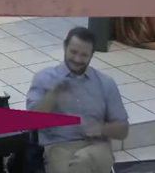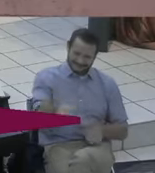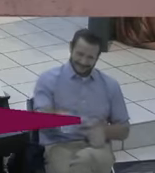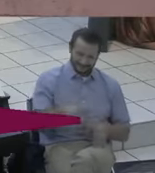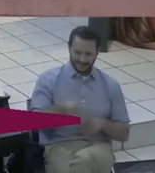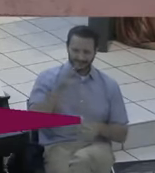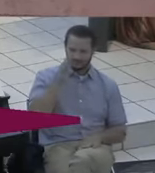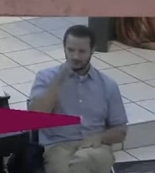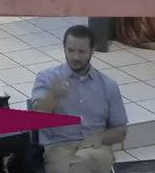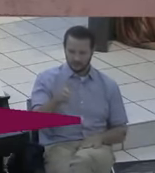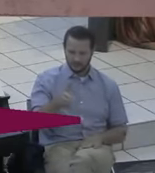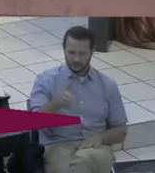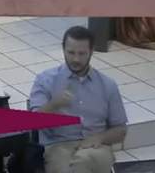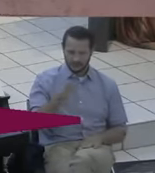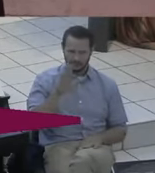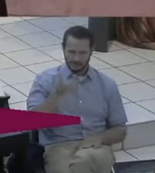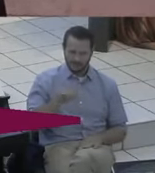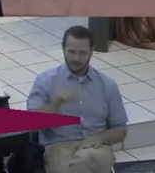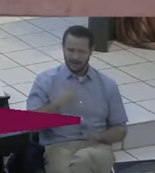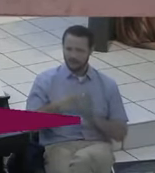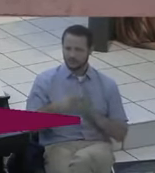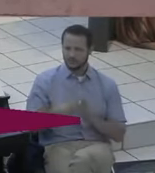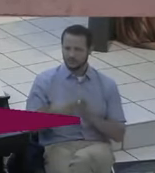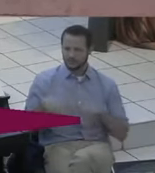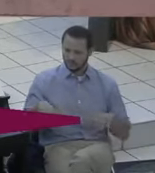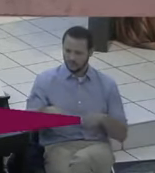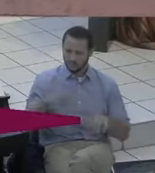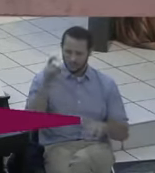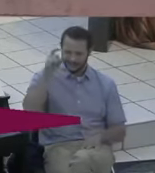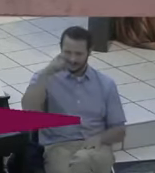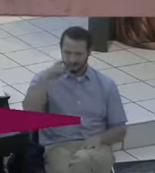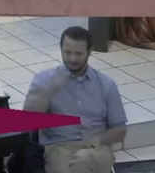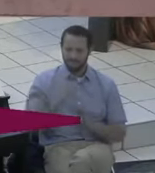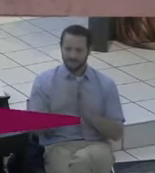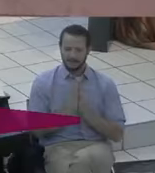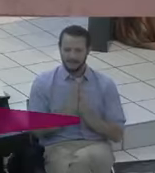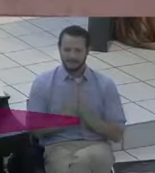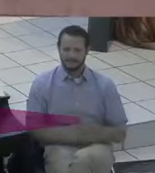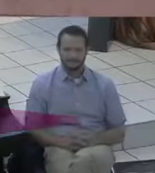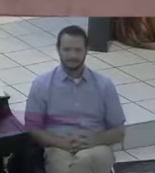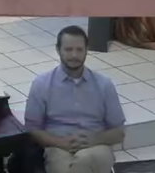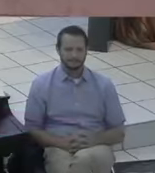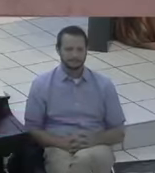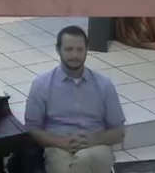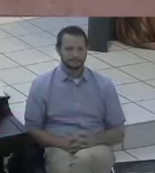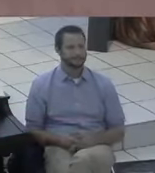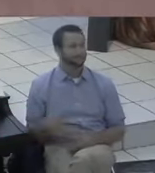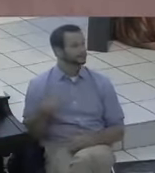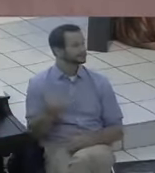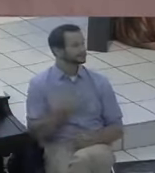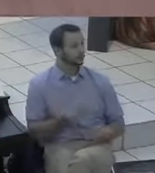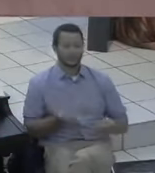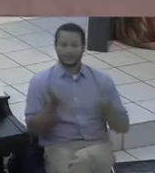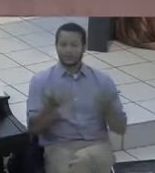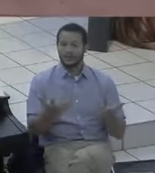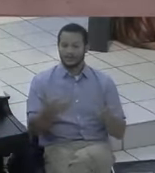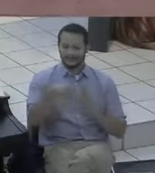wisdom. Amen. And so we offer today these deep waters of